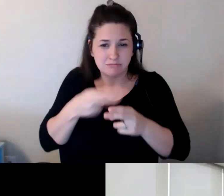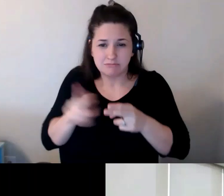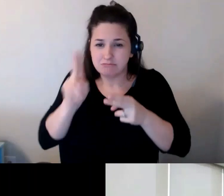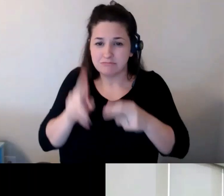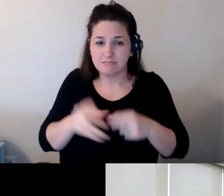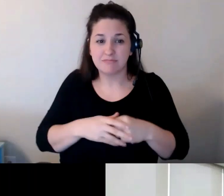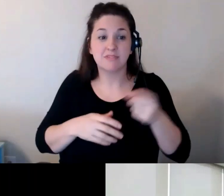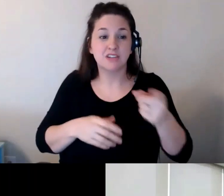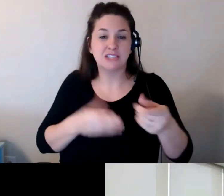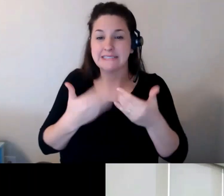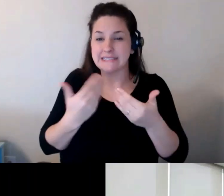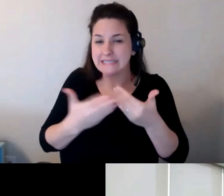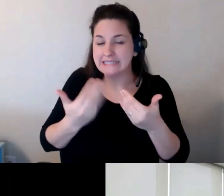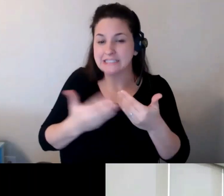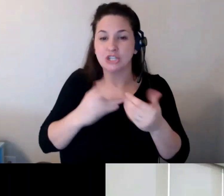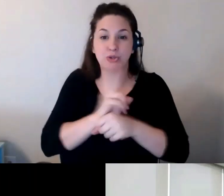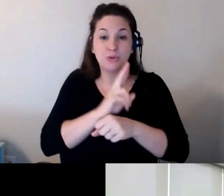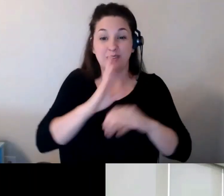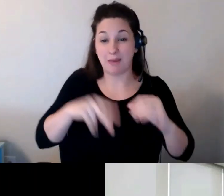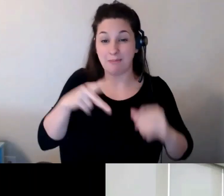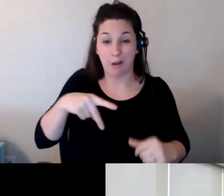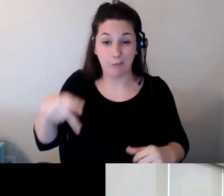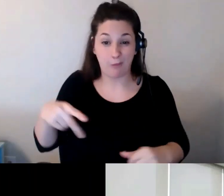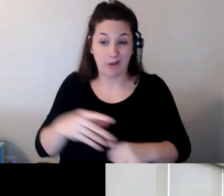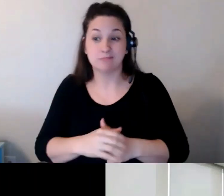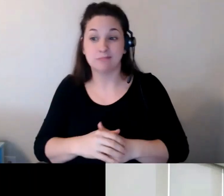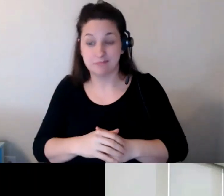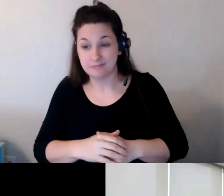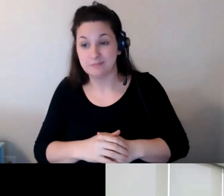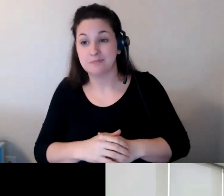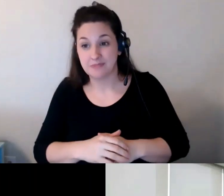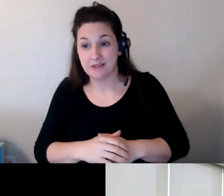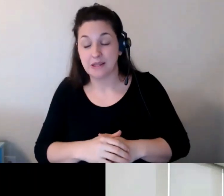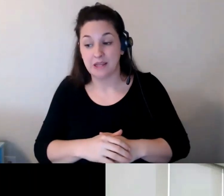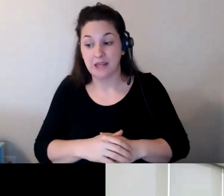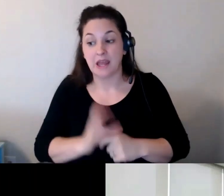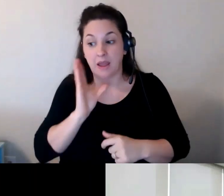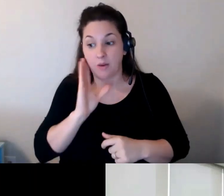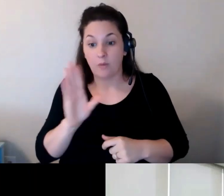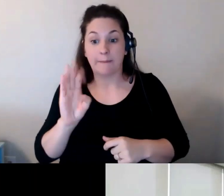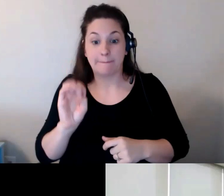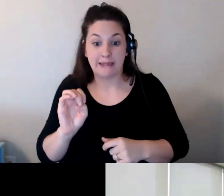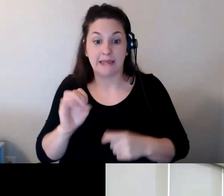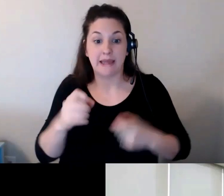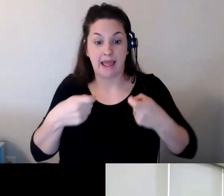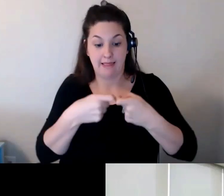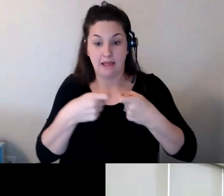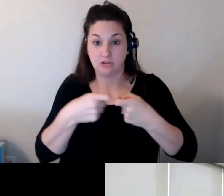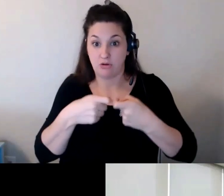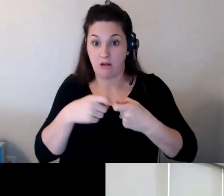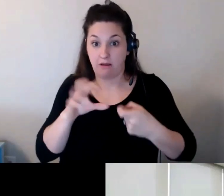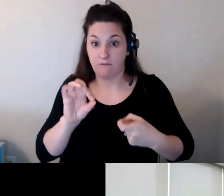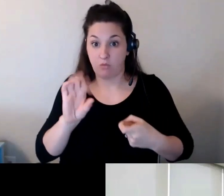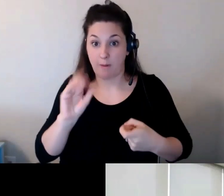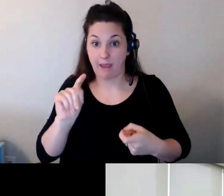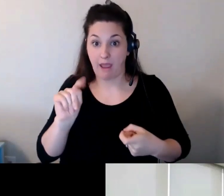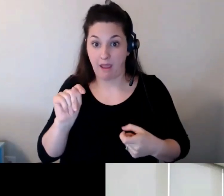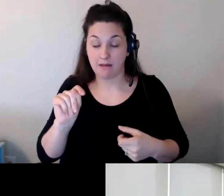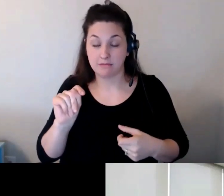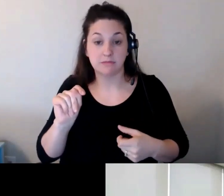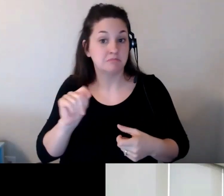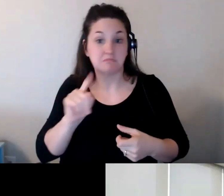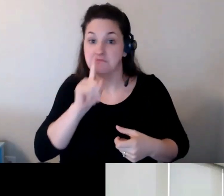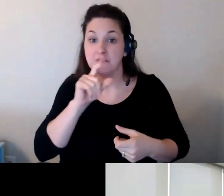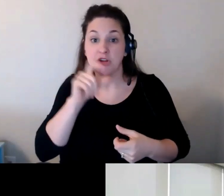said, easier to use than PowerPoint. And it will be an electronic format, so you won't have to print